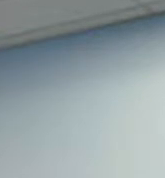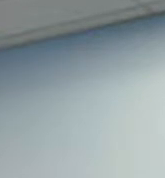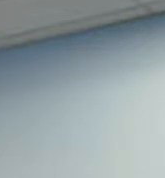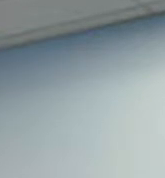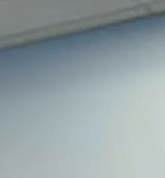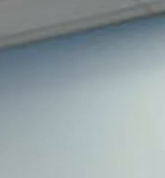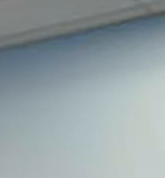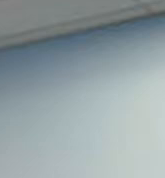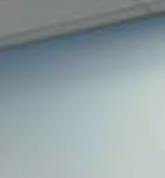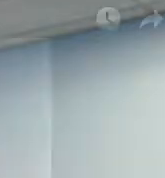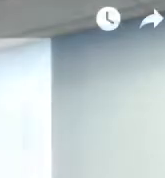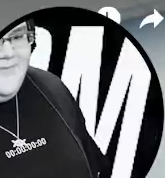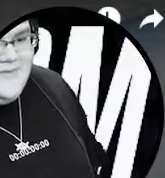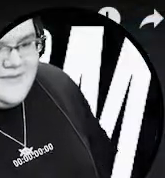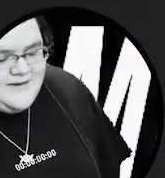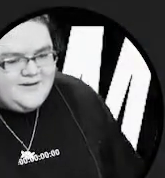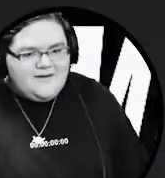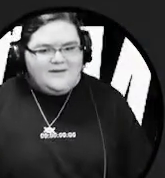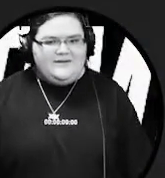Just take it away.